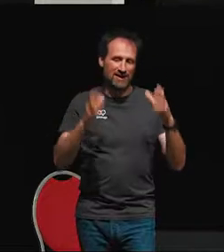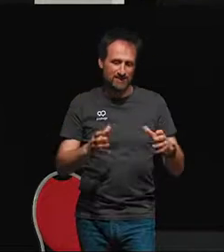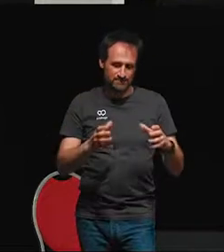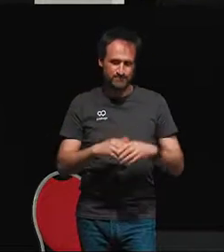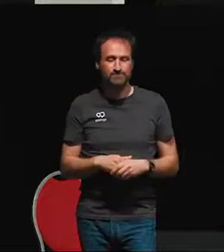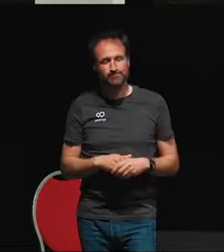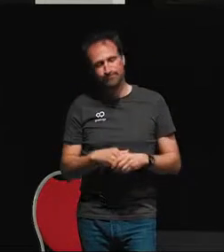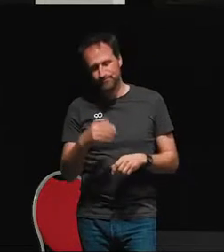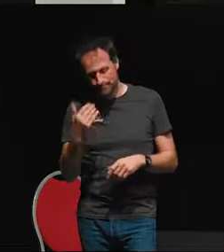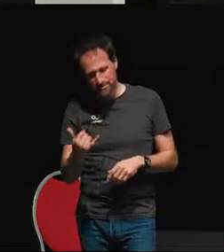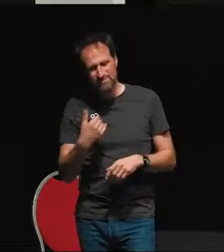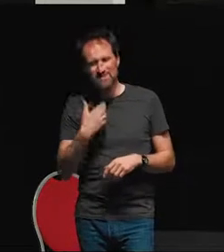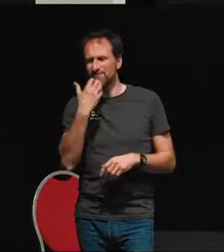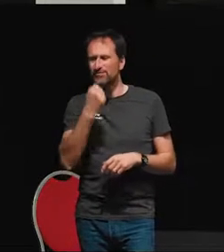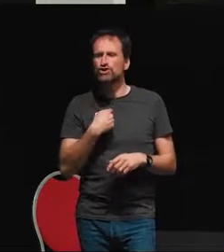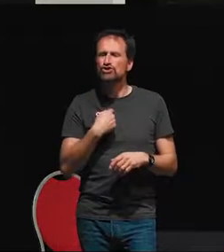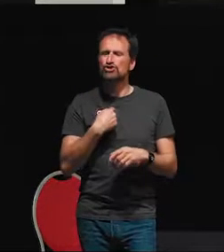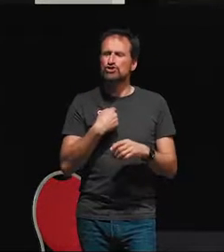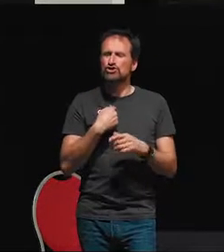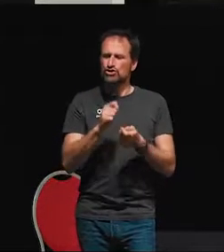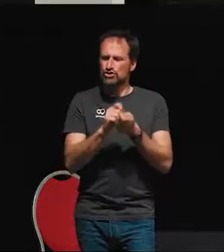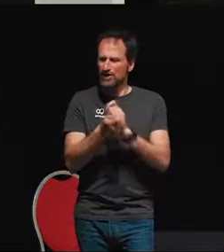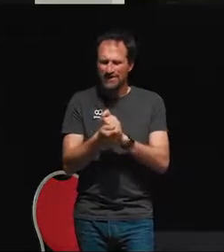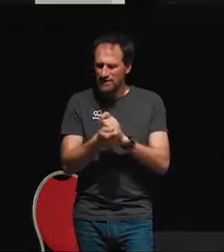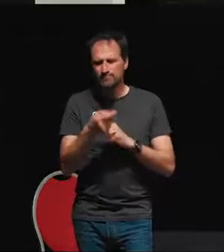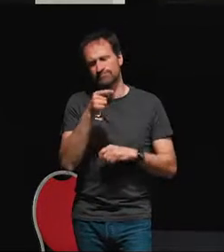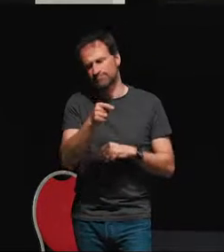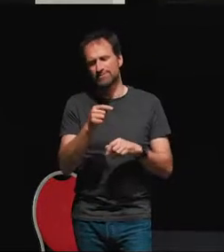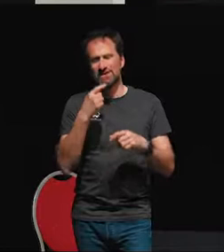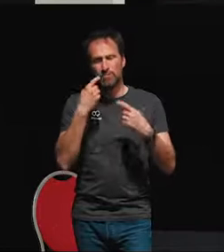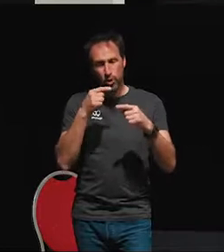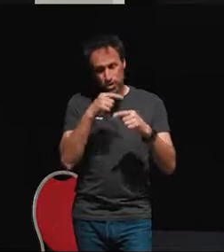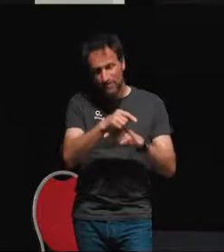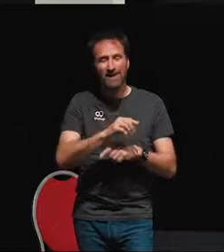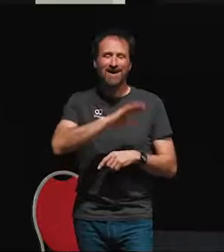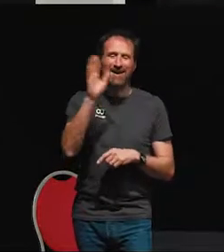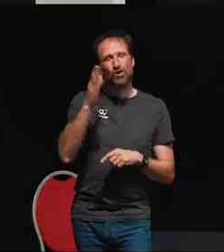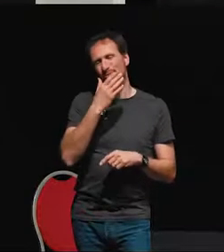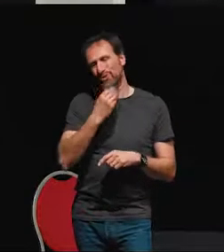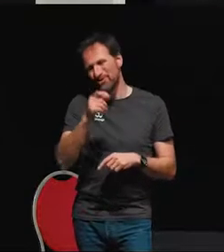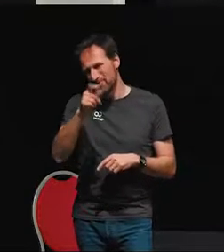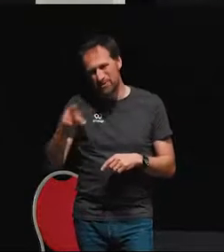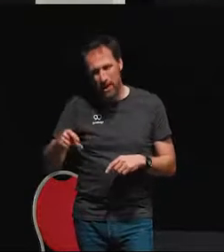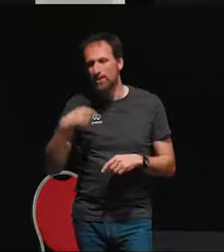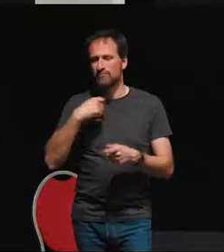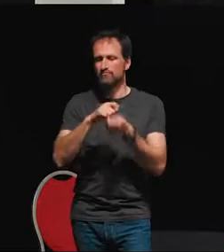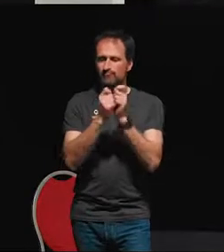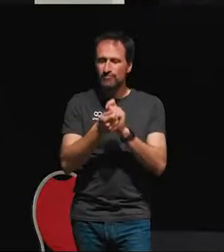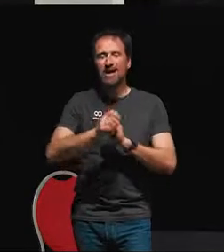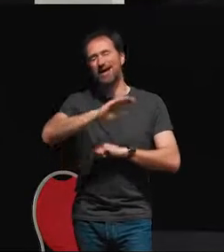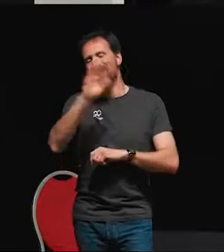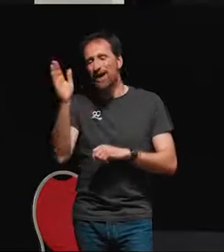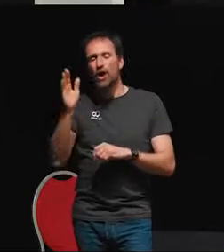change so I want to change this message from hello beautiful people - hello jeaious Congress okay I